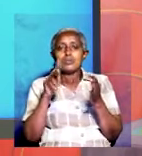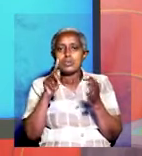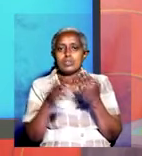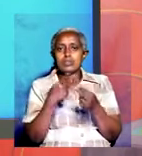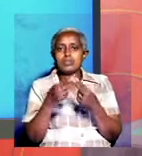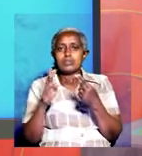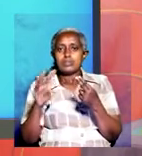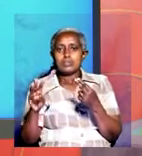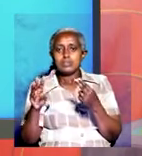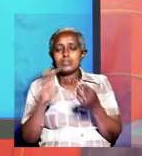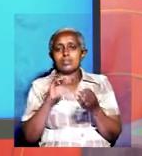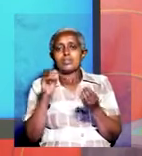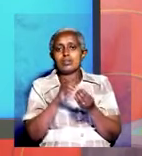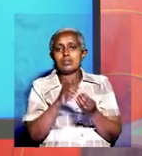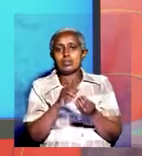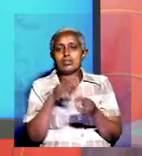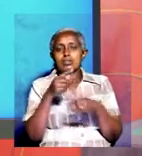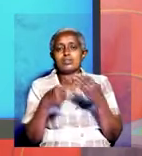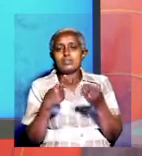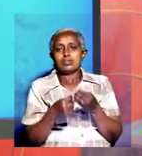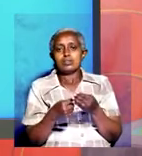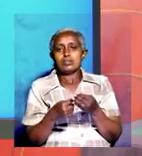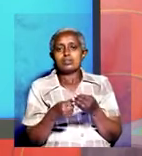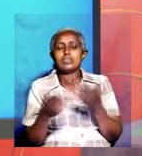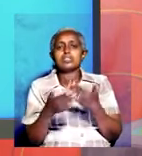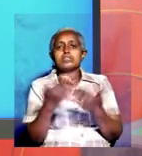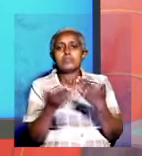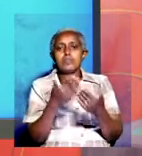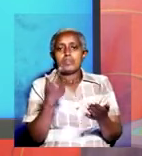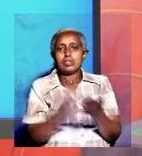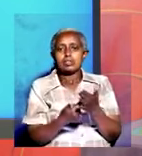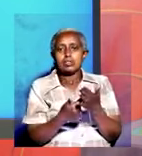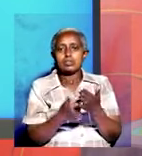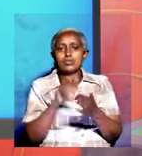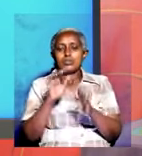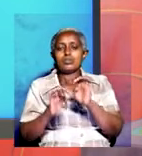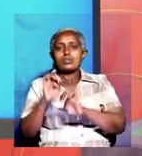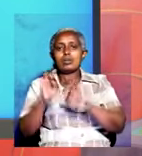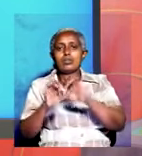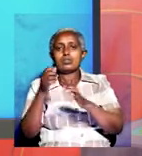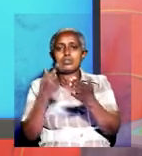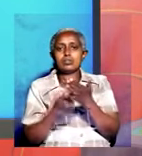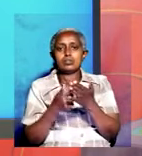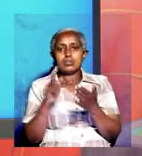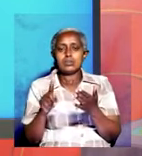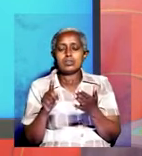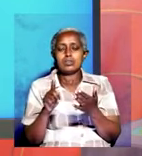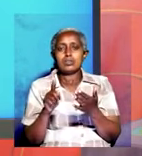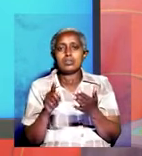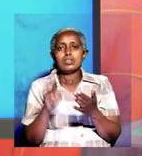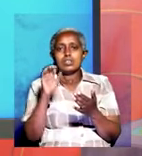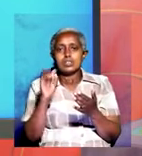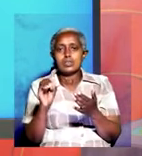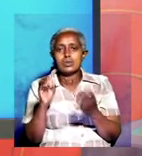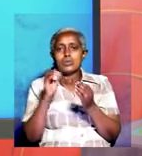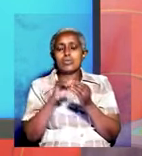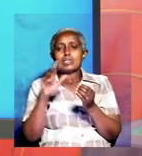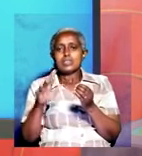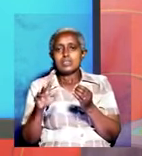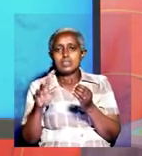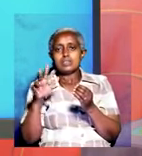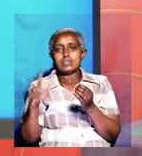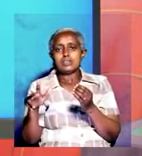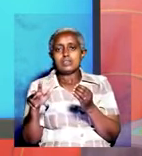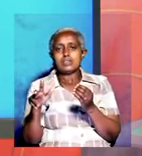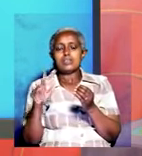multiplies 6, and you add. So this is it. Simplifying this or evaluating this, you will have this one. 0 plus 3 is